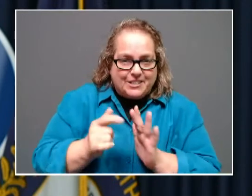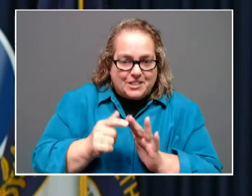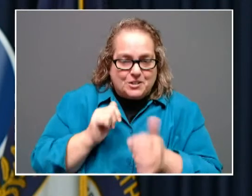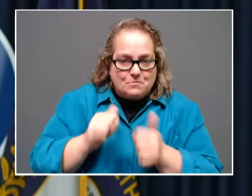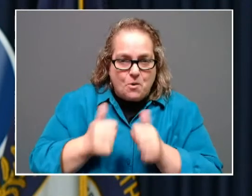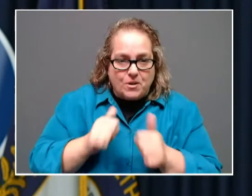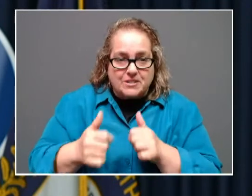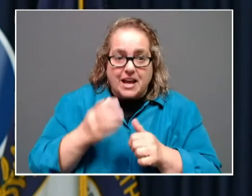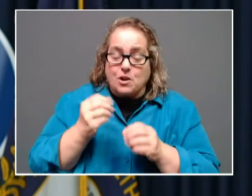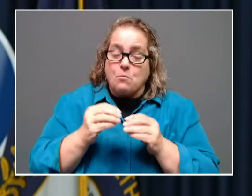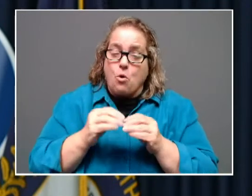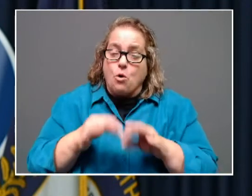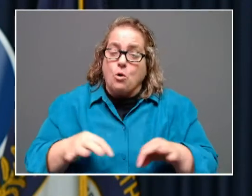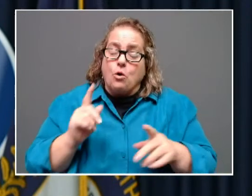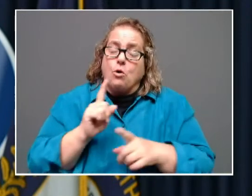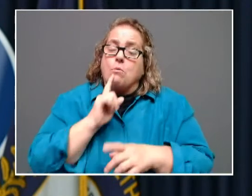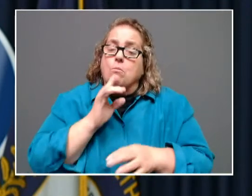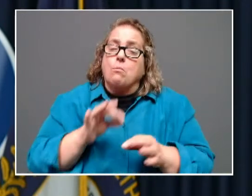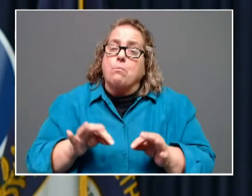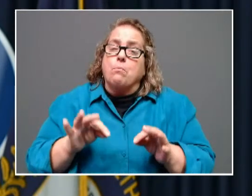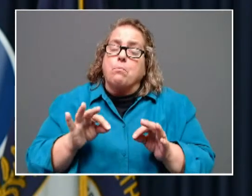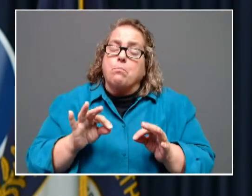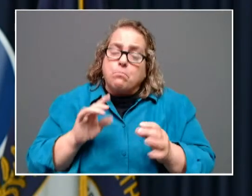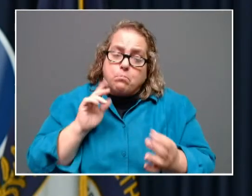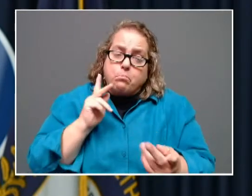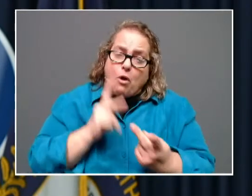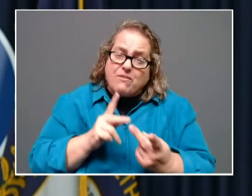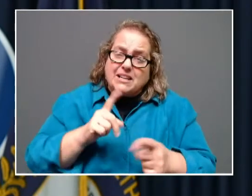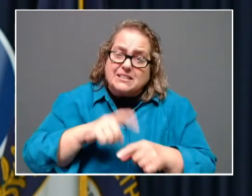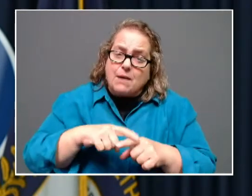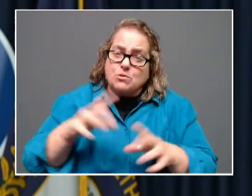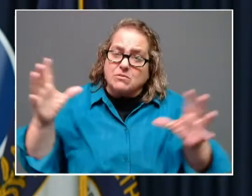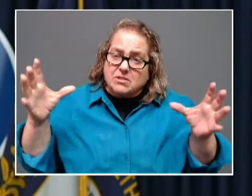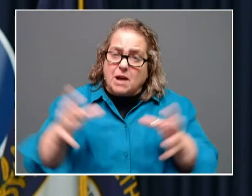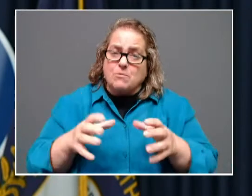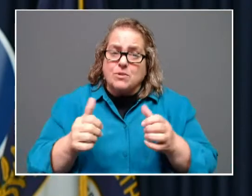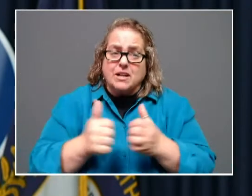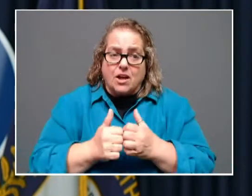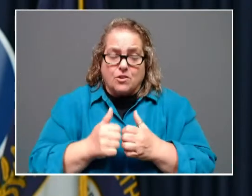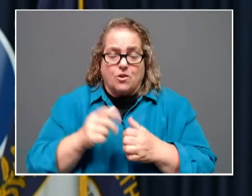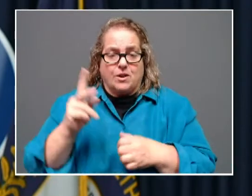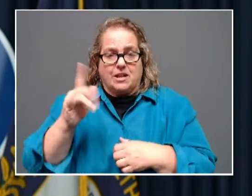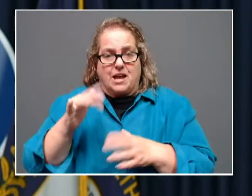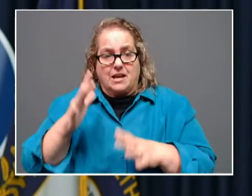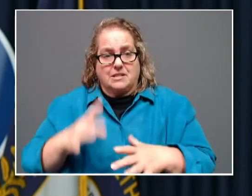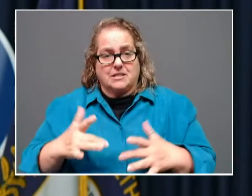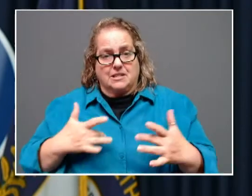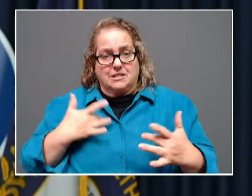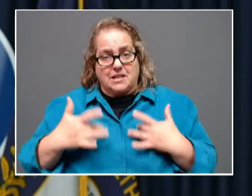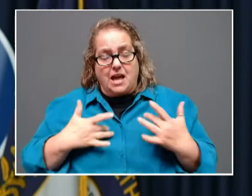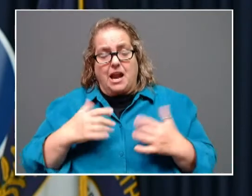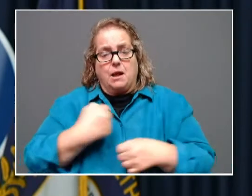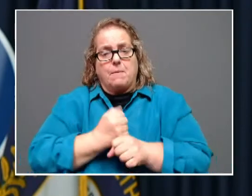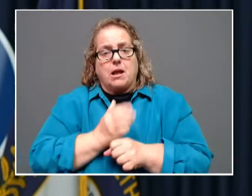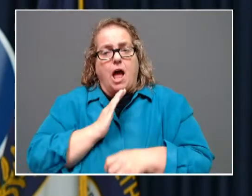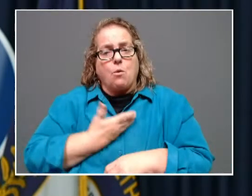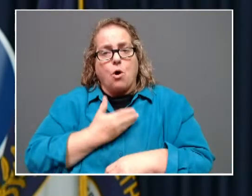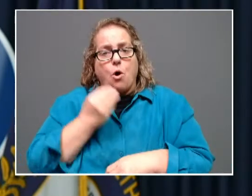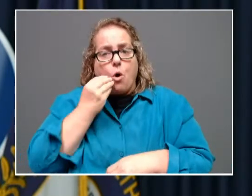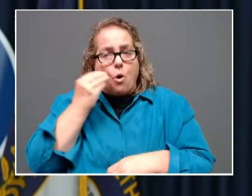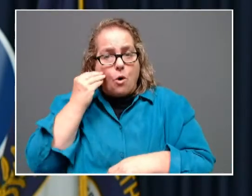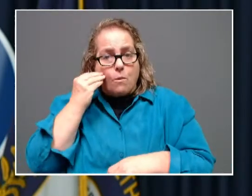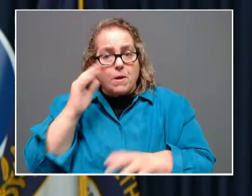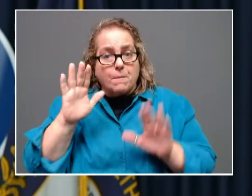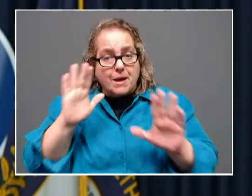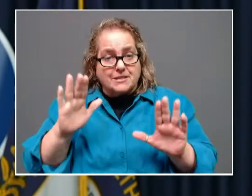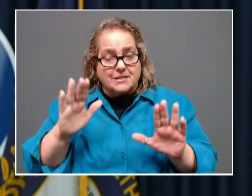as Kentuckians to celebrate what unites us and what makes our home so amazing. Andy and I are excited to invite the public